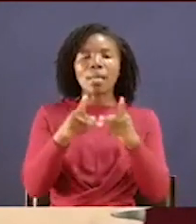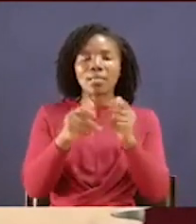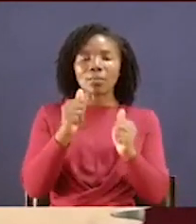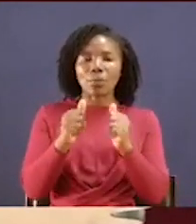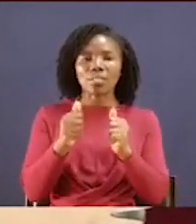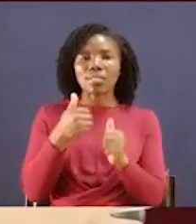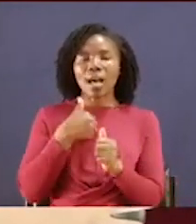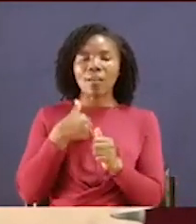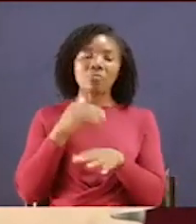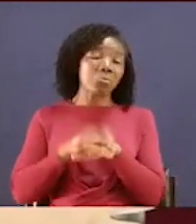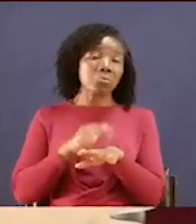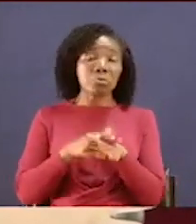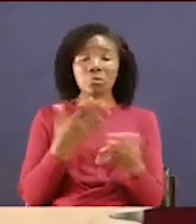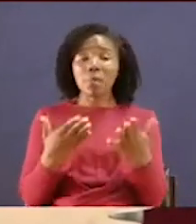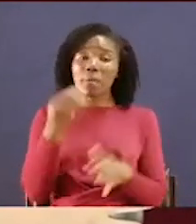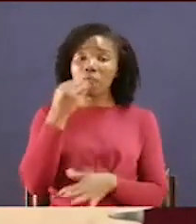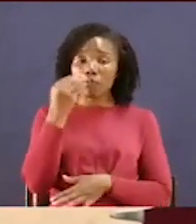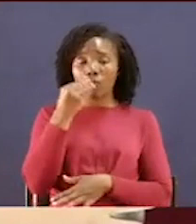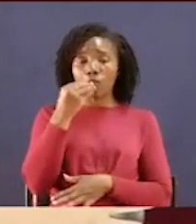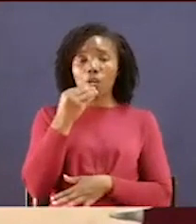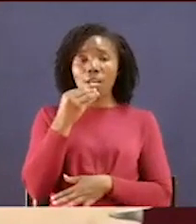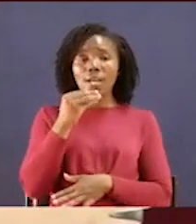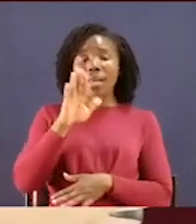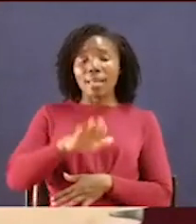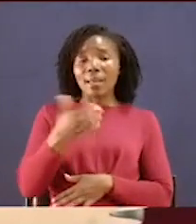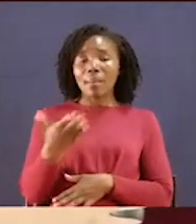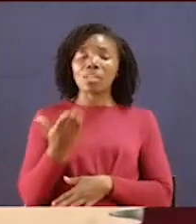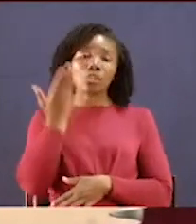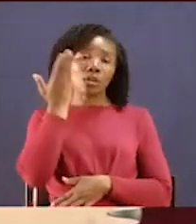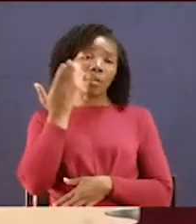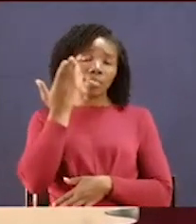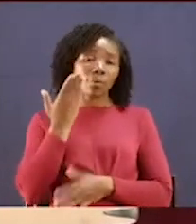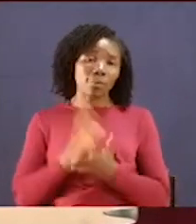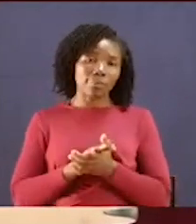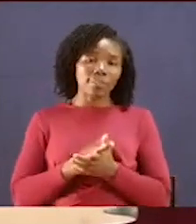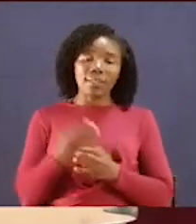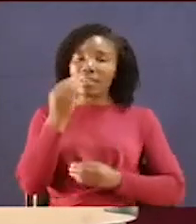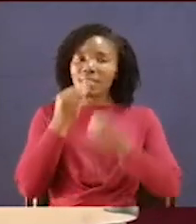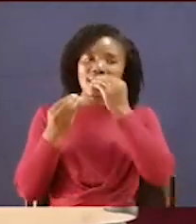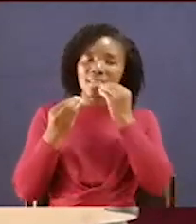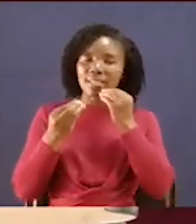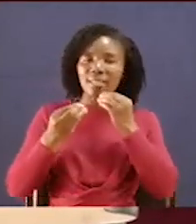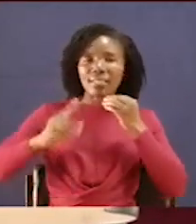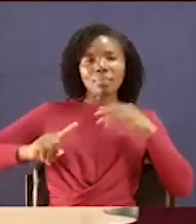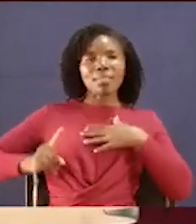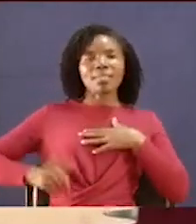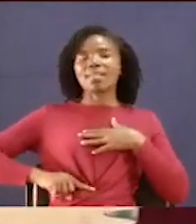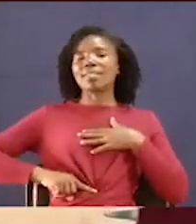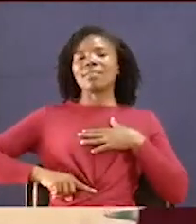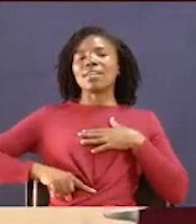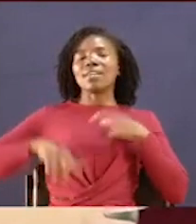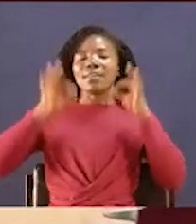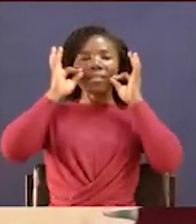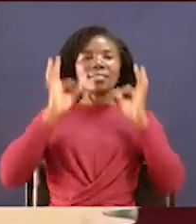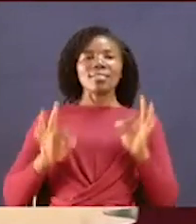selling fries or chips. And they decide, this is where we stop. They eat enough, and then after they are full, they decide, we